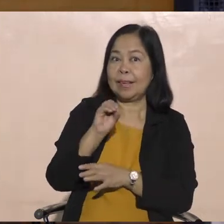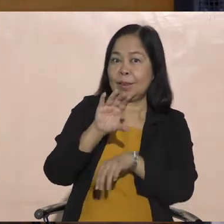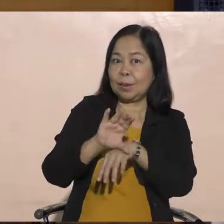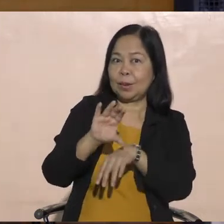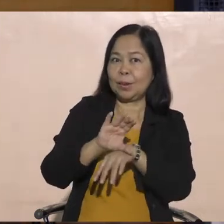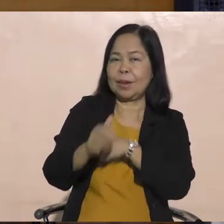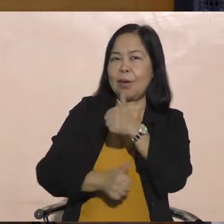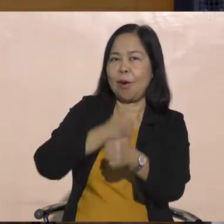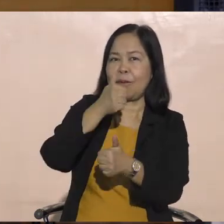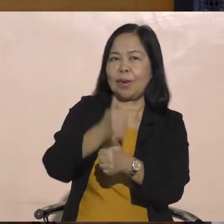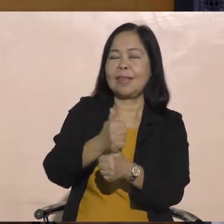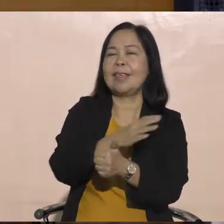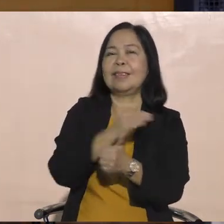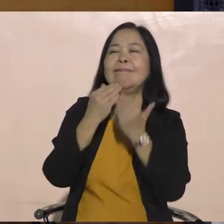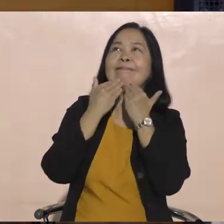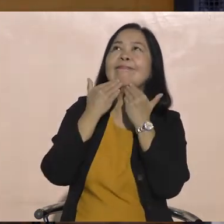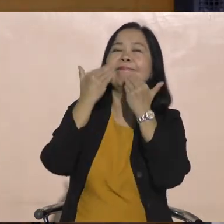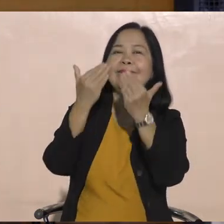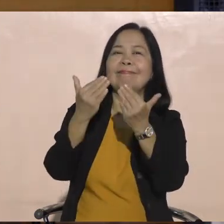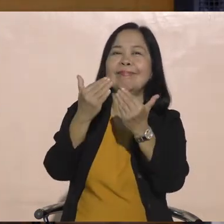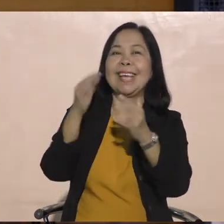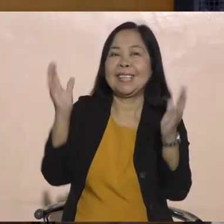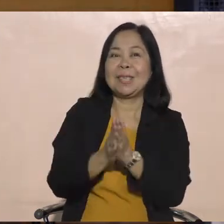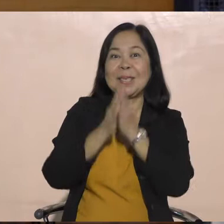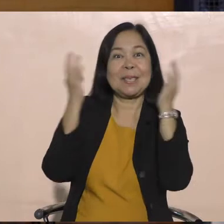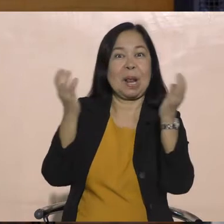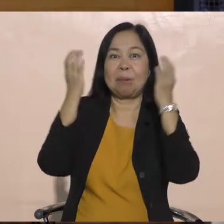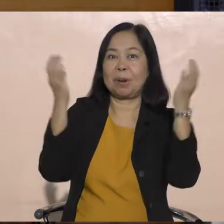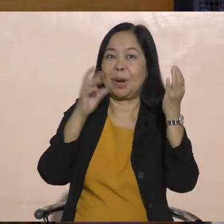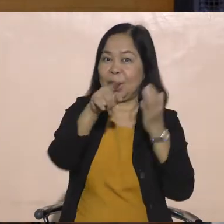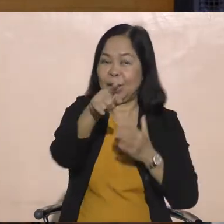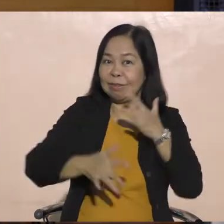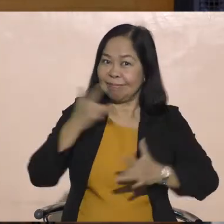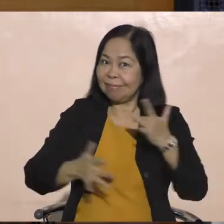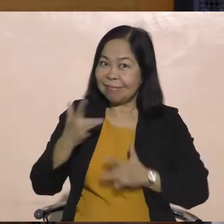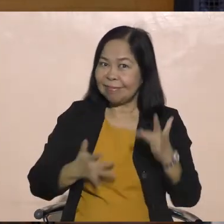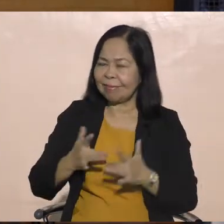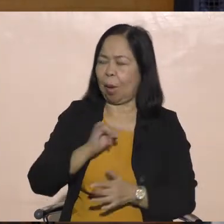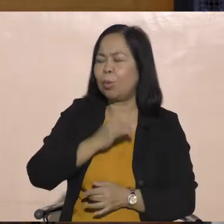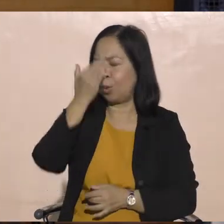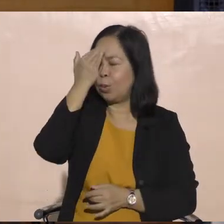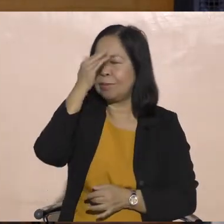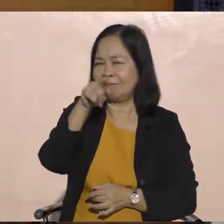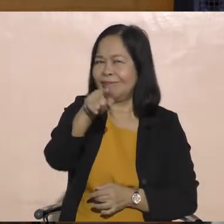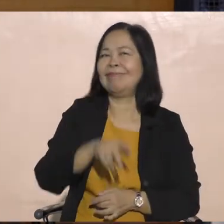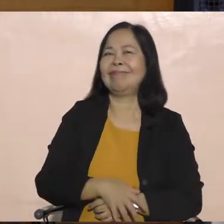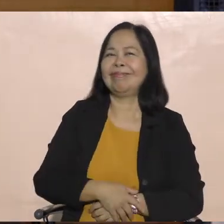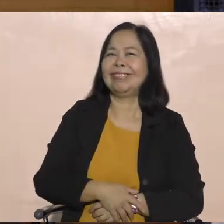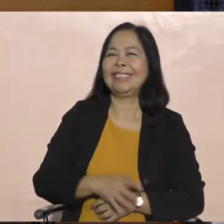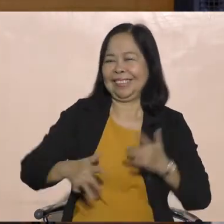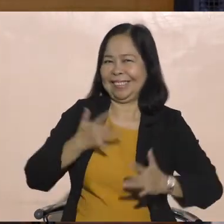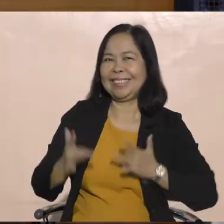church anniversary and Thanksgiving celebration. Are you excited? I know you are.